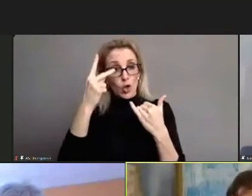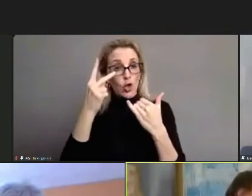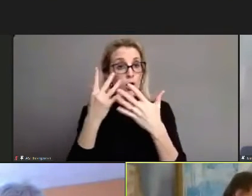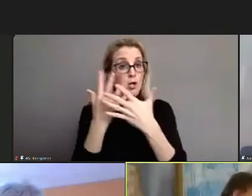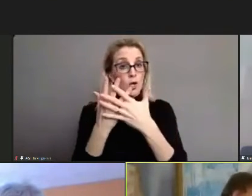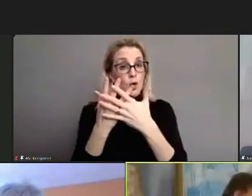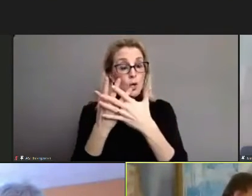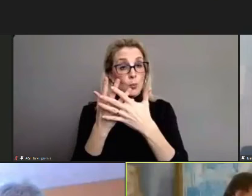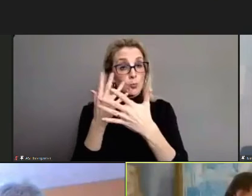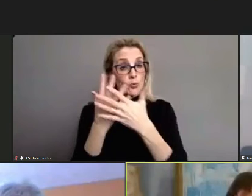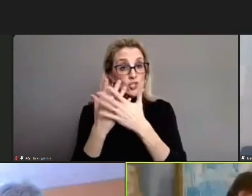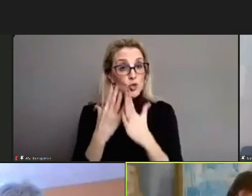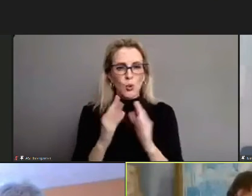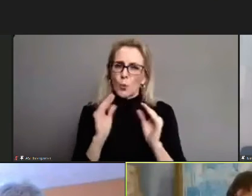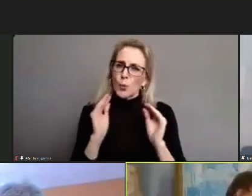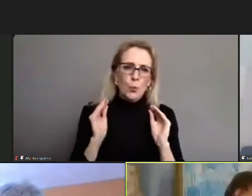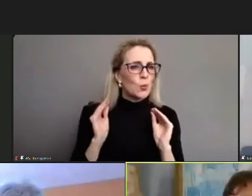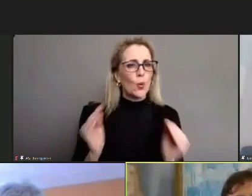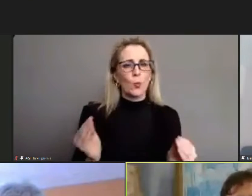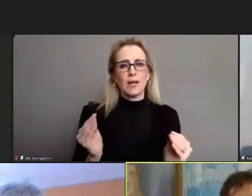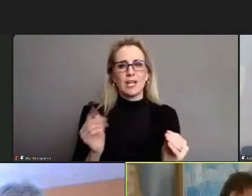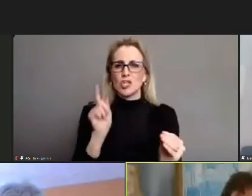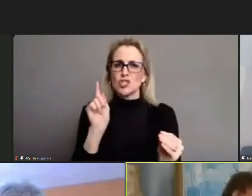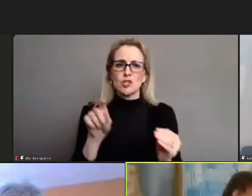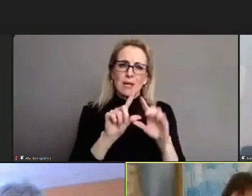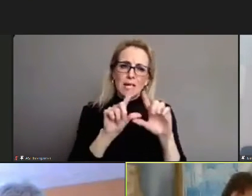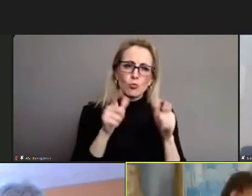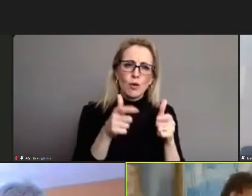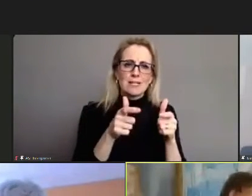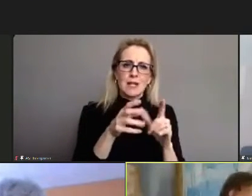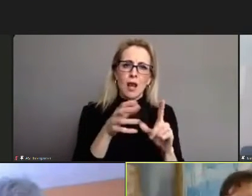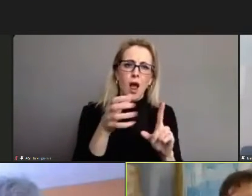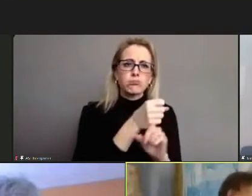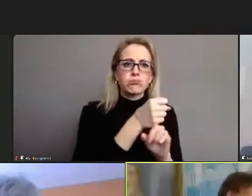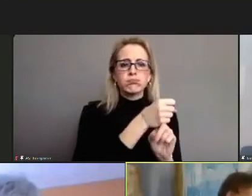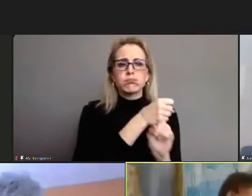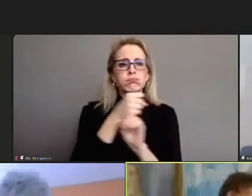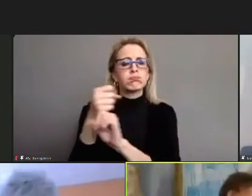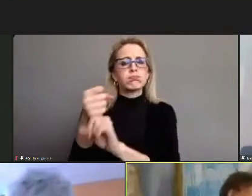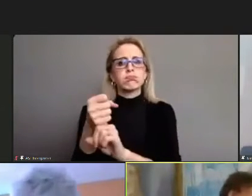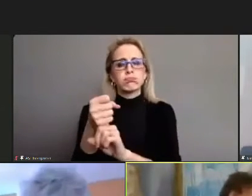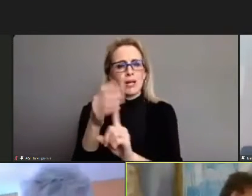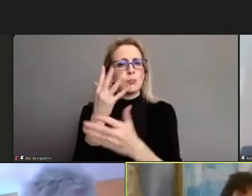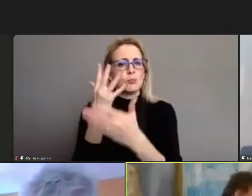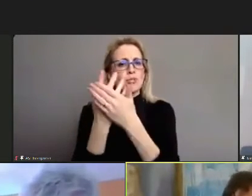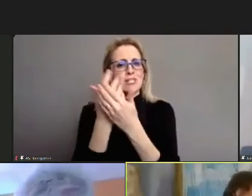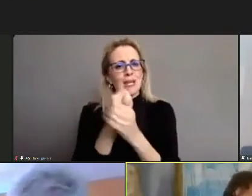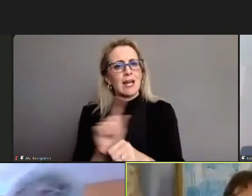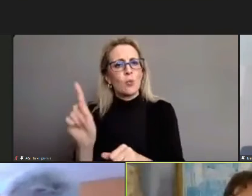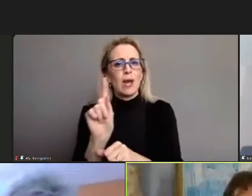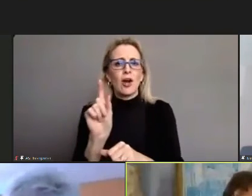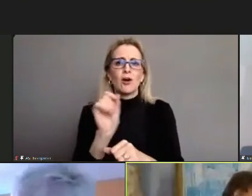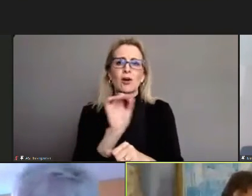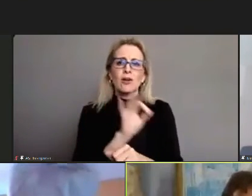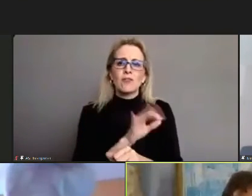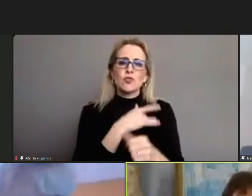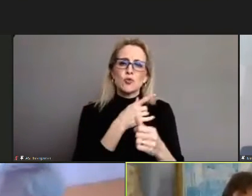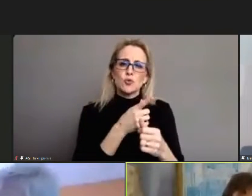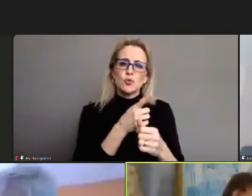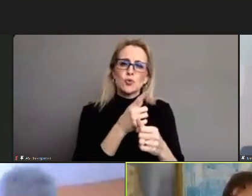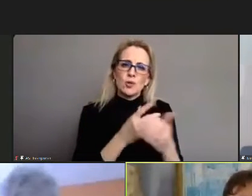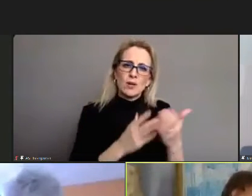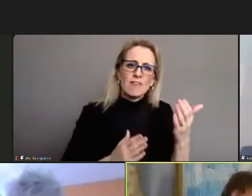be arrested or imprisoned anywhere for their beliefs, organization, and struggle for their rights.